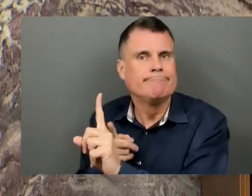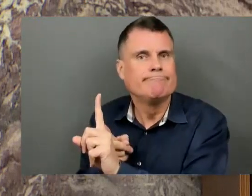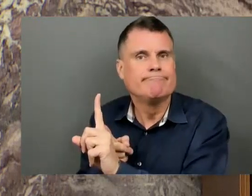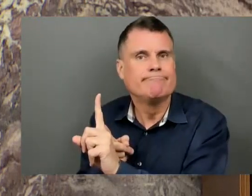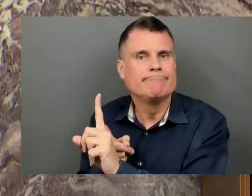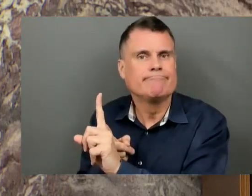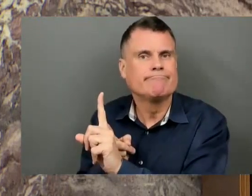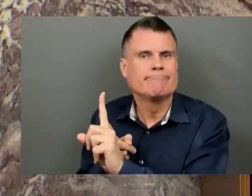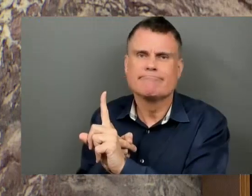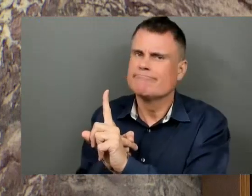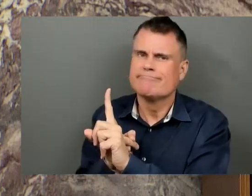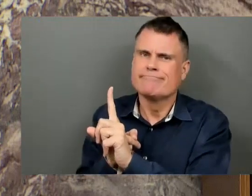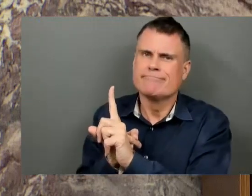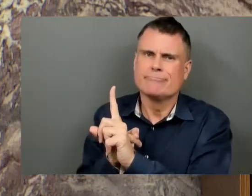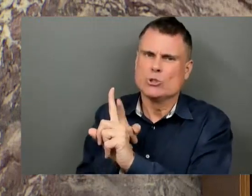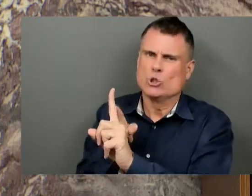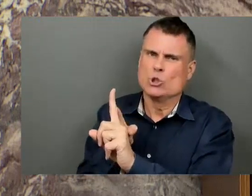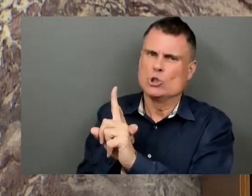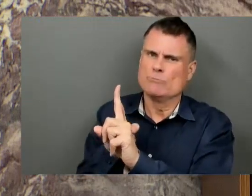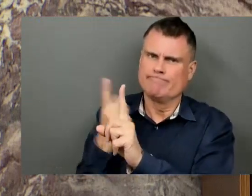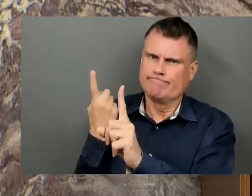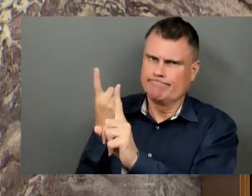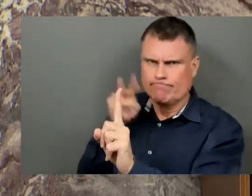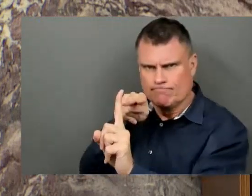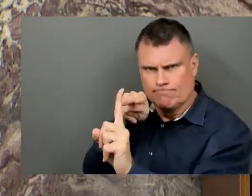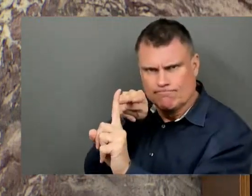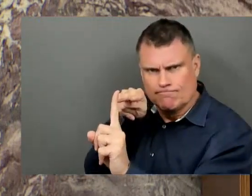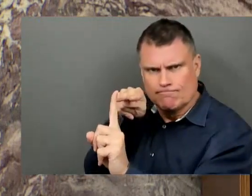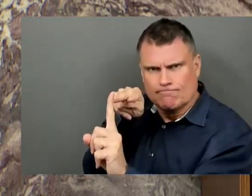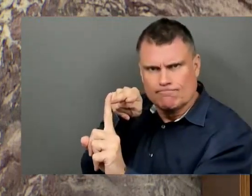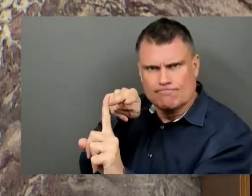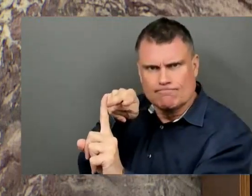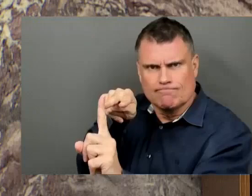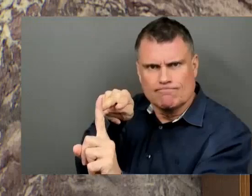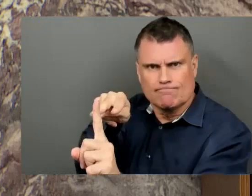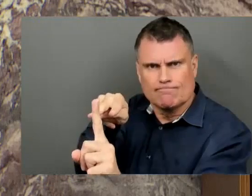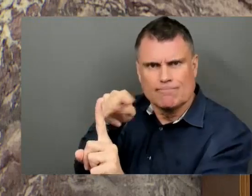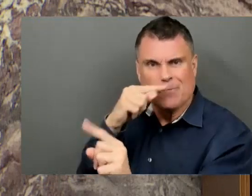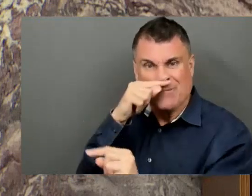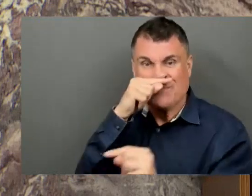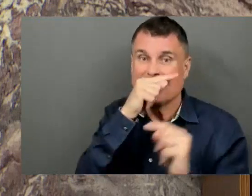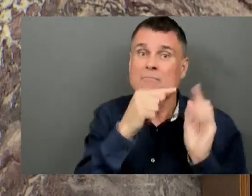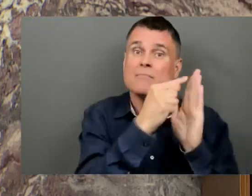not to be around children.